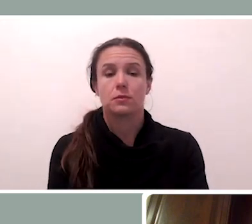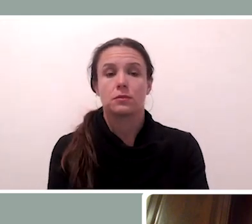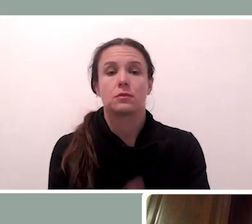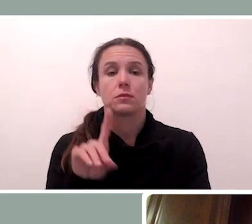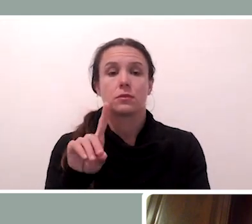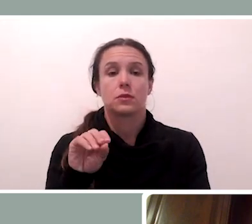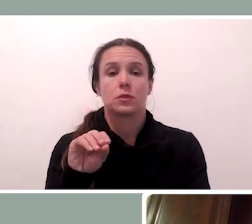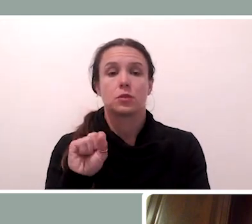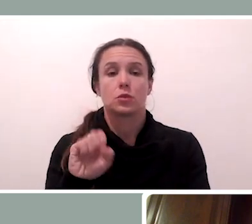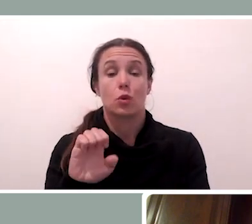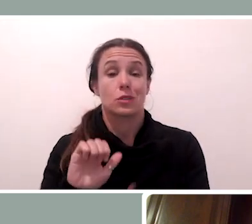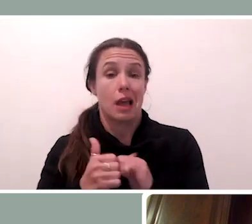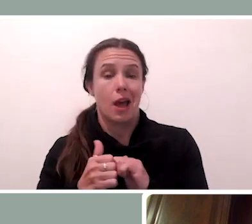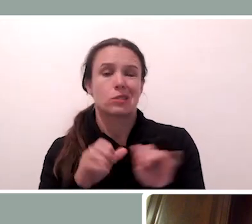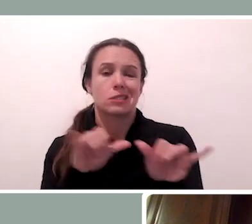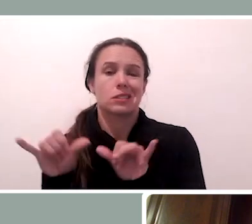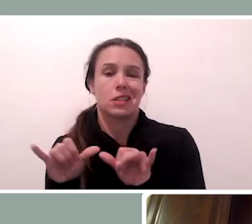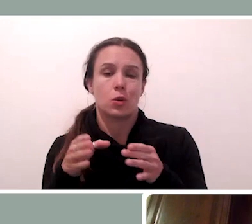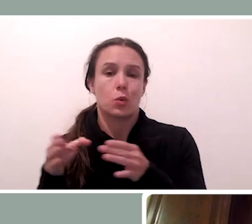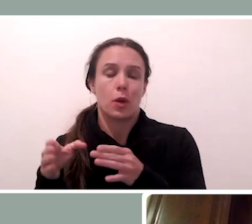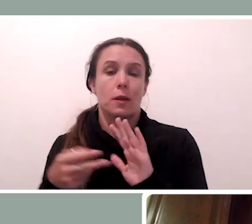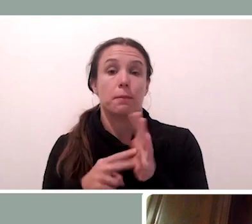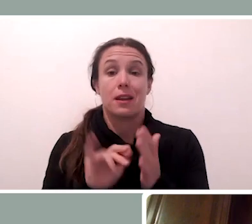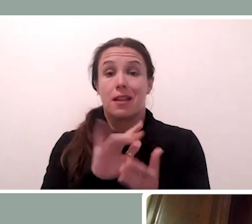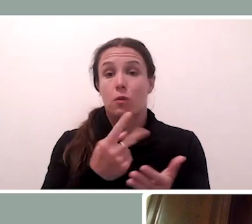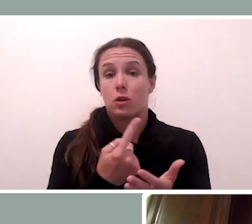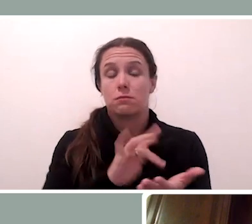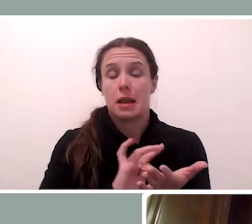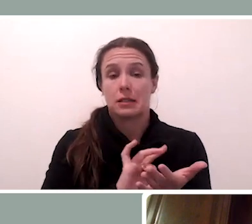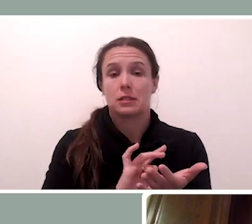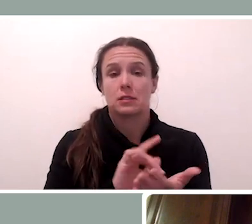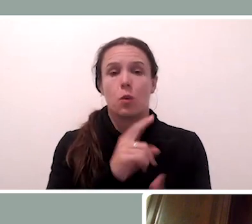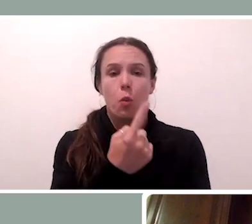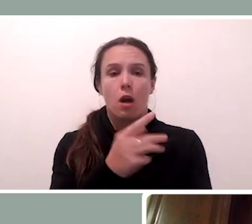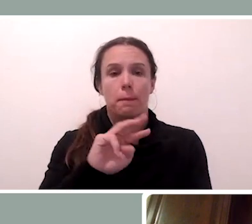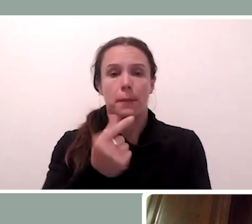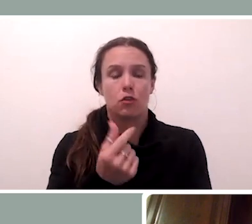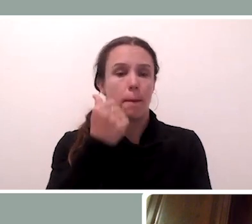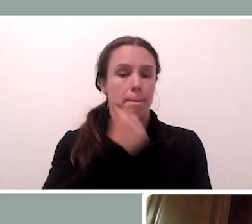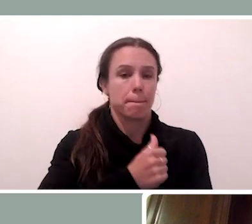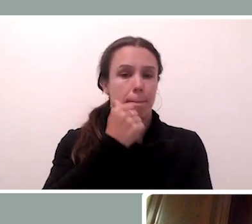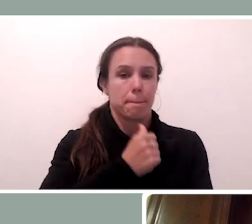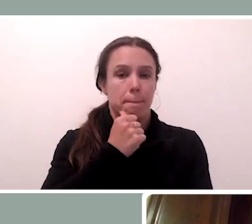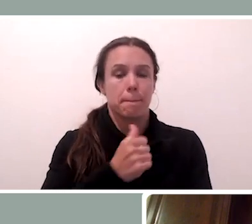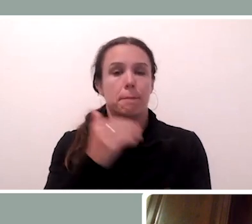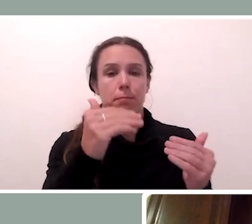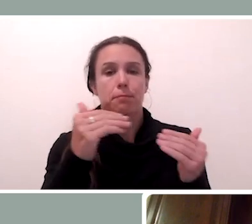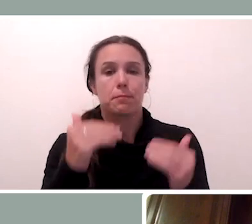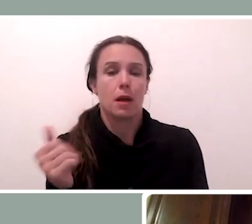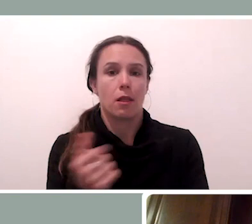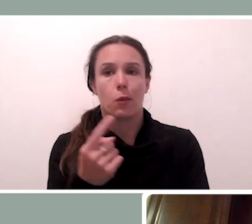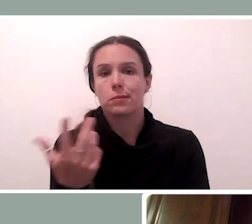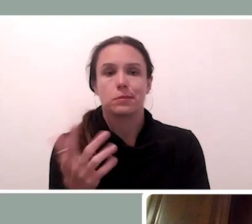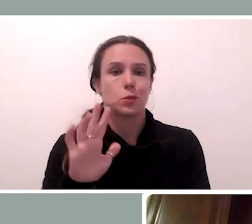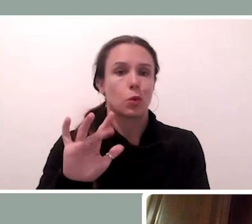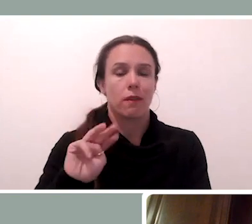fashion. So anastrozole, for example, was dosed at 1 milligram per day. Exemestane or aromasin was 25